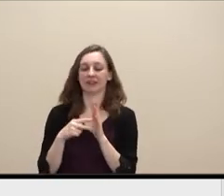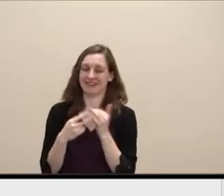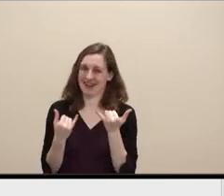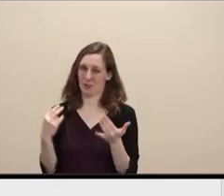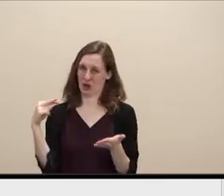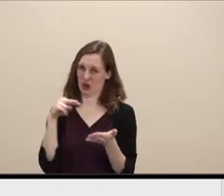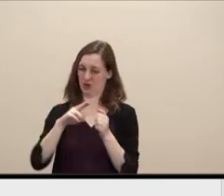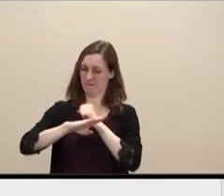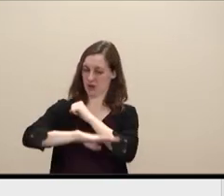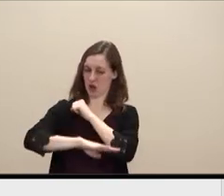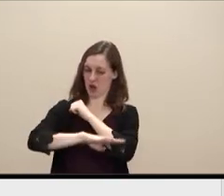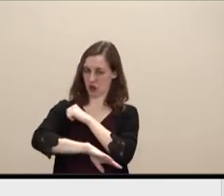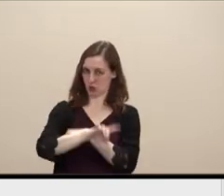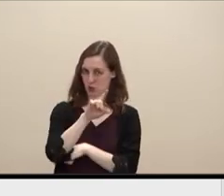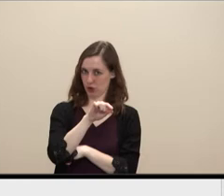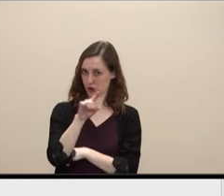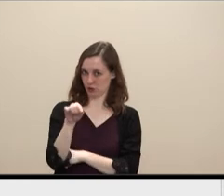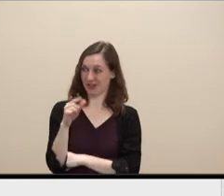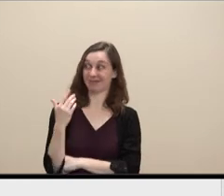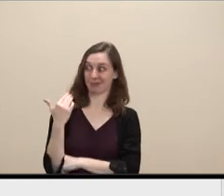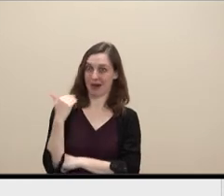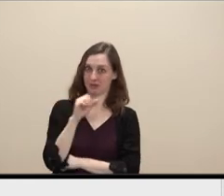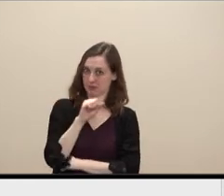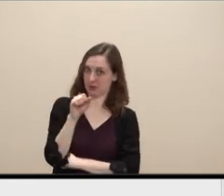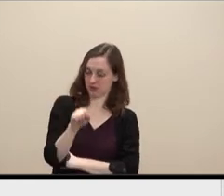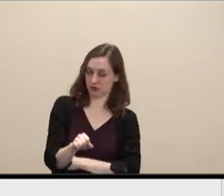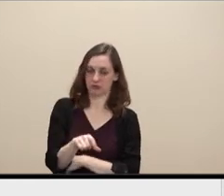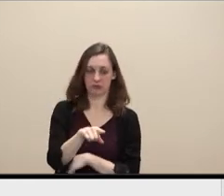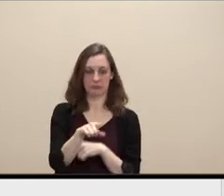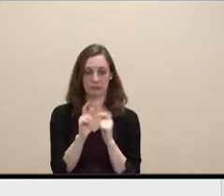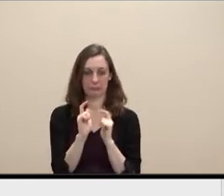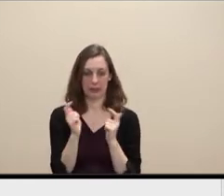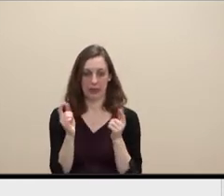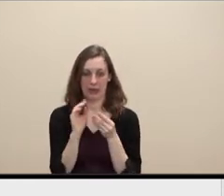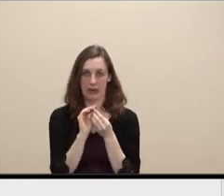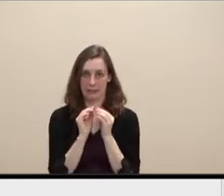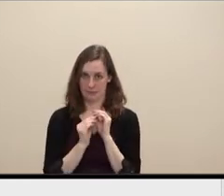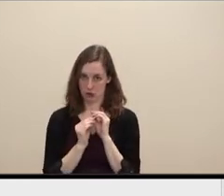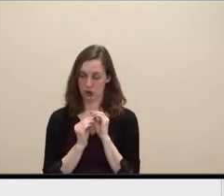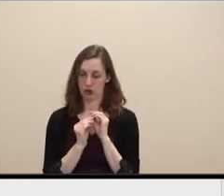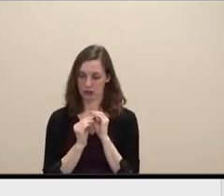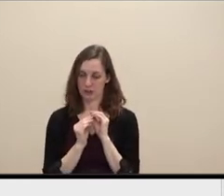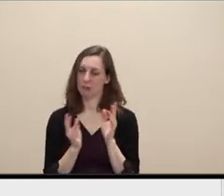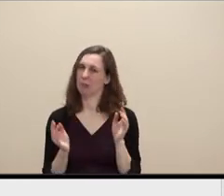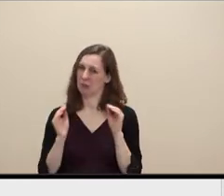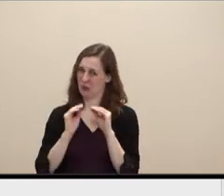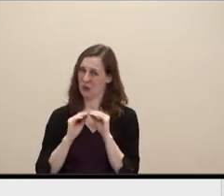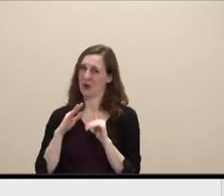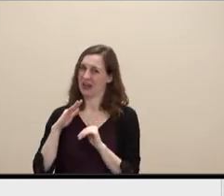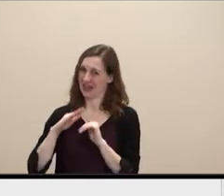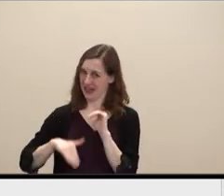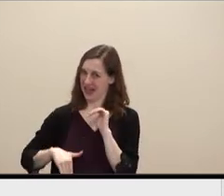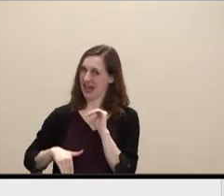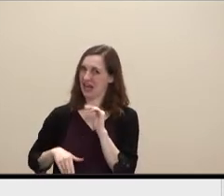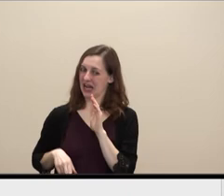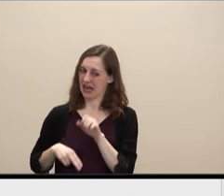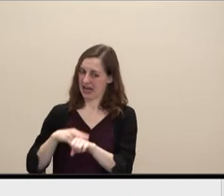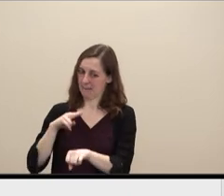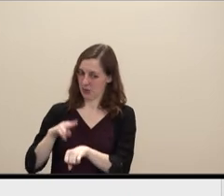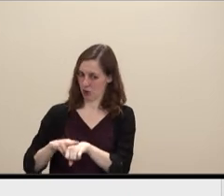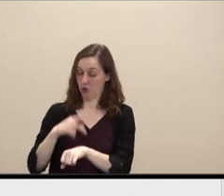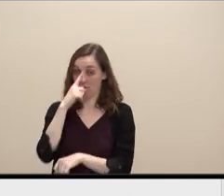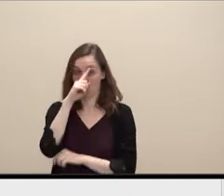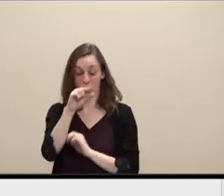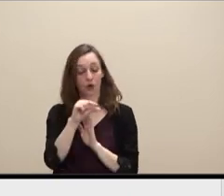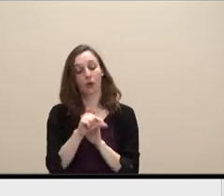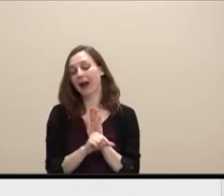past semester. And so these are some big numbers. These are bigger than our typical stats. For grade